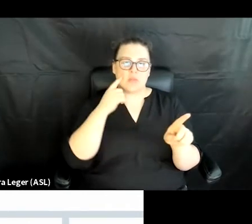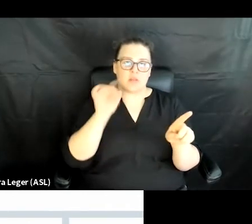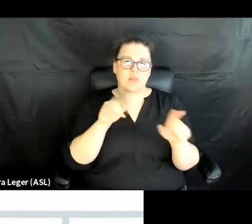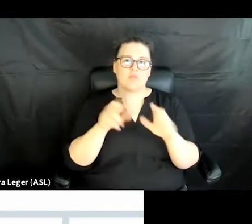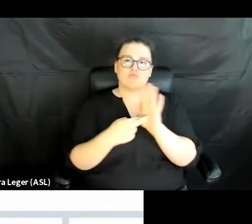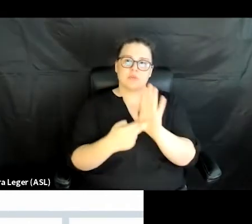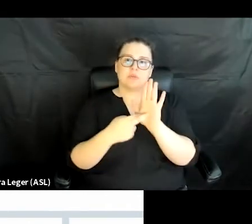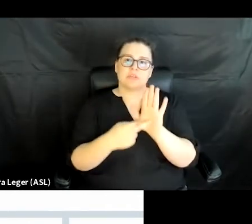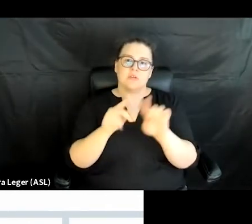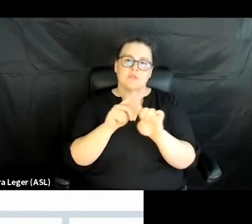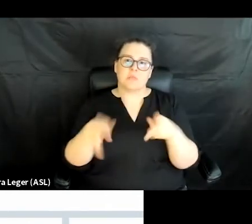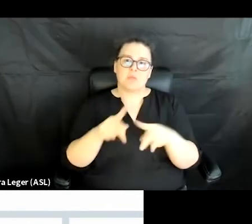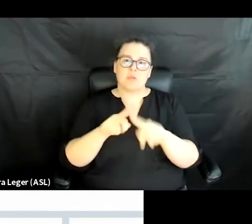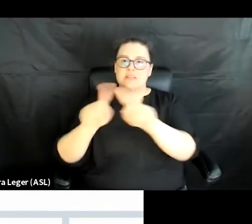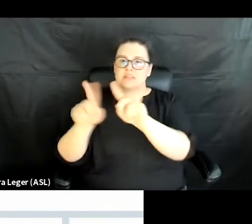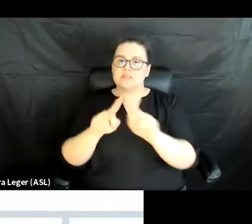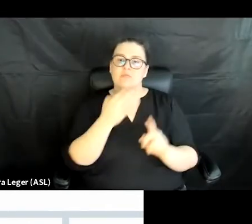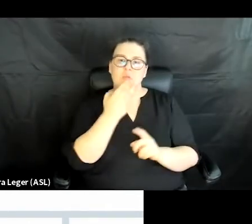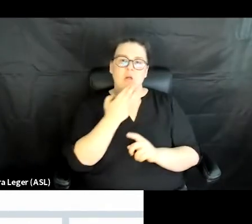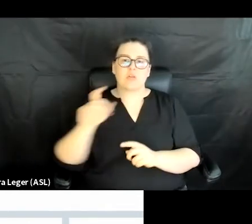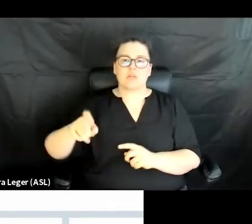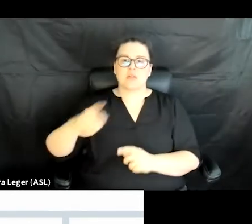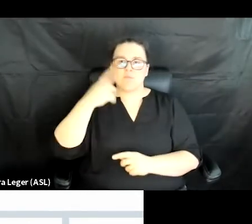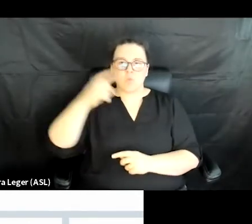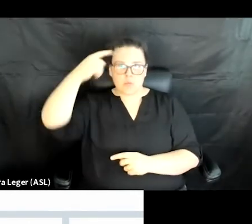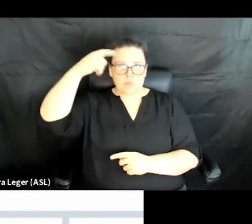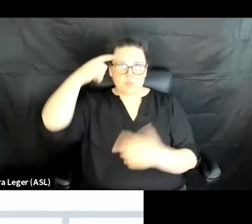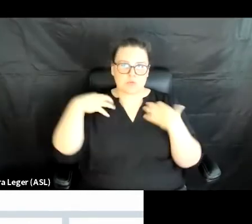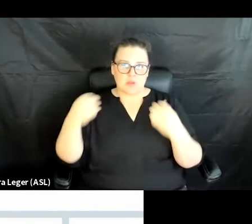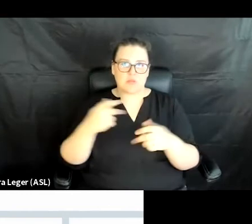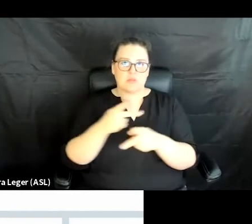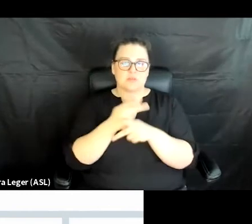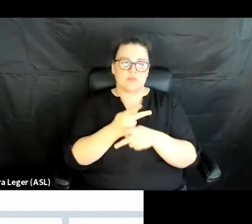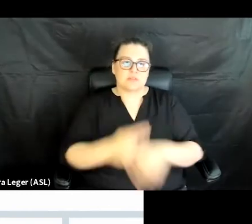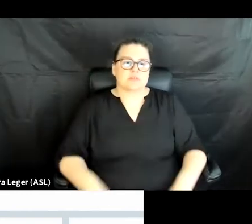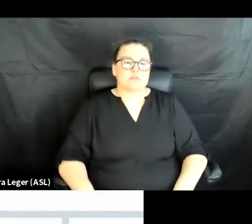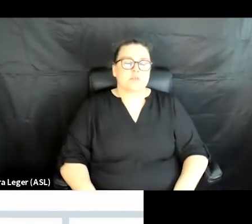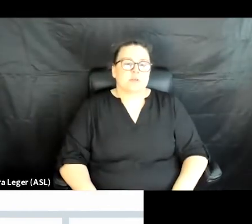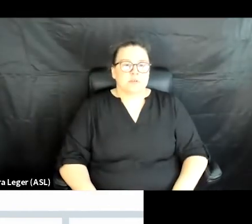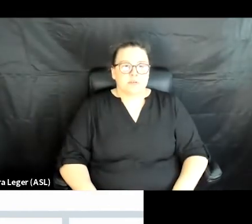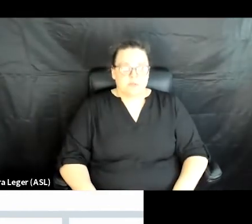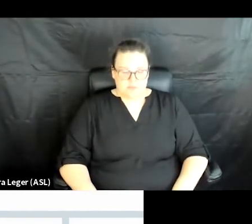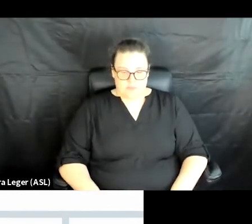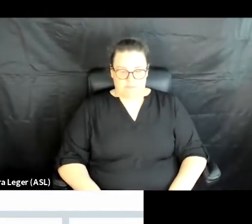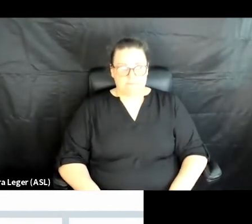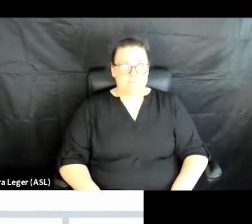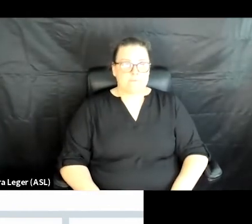different people of color and the need for like mental health services. Next slide, please.